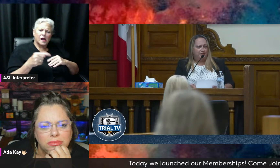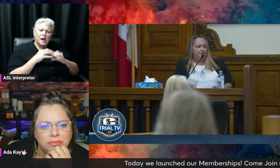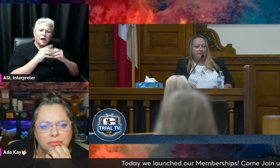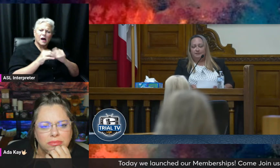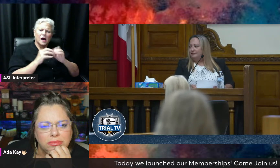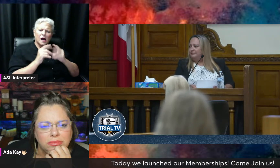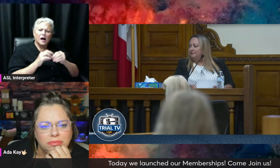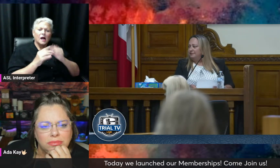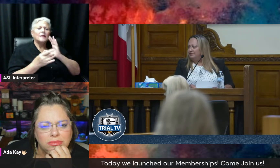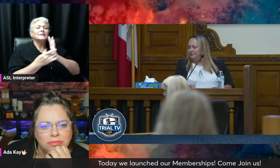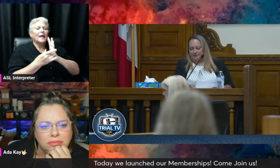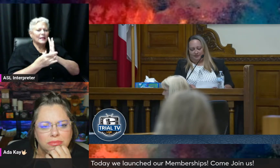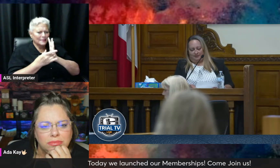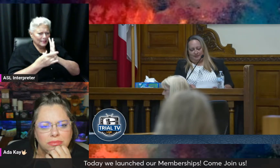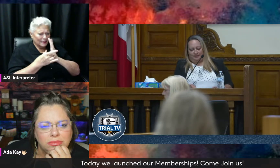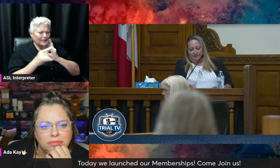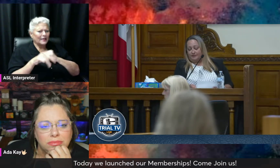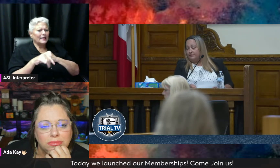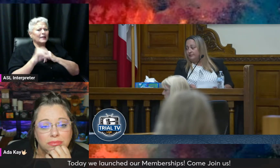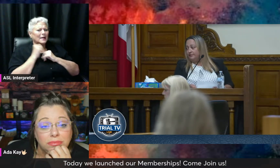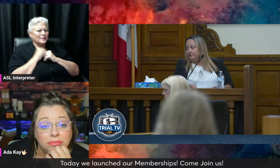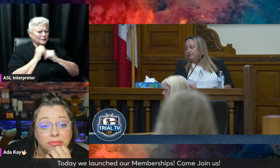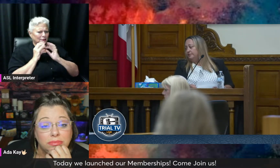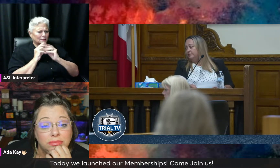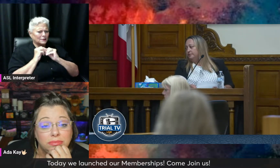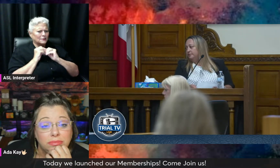Technically, yes.